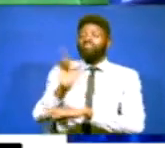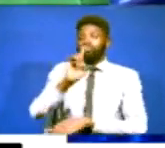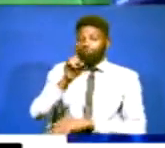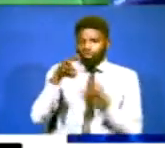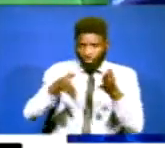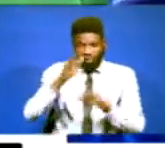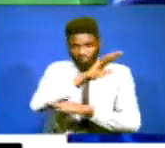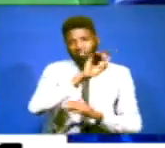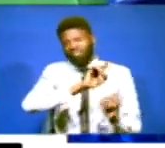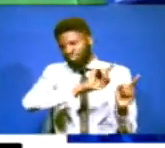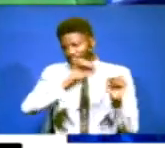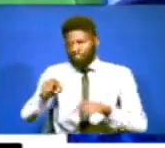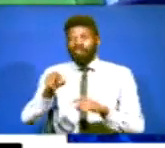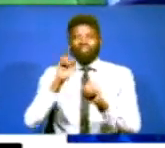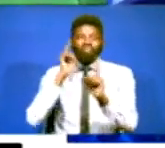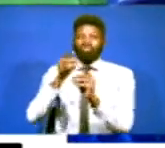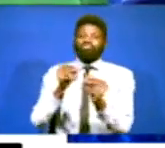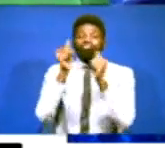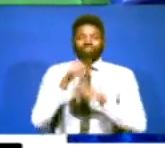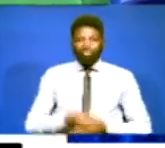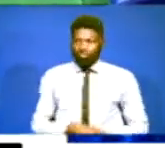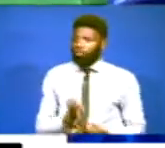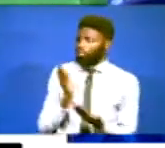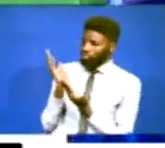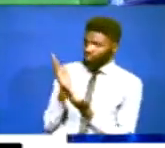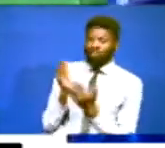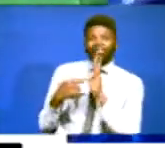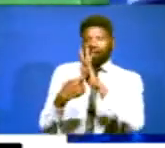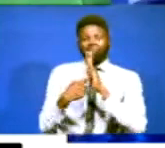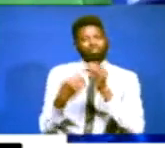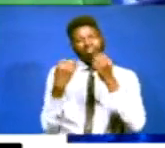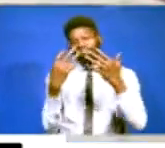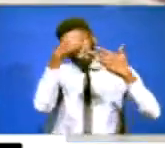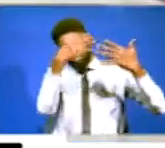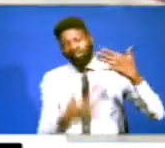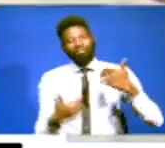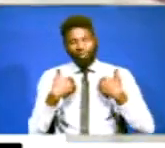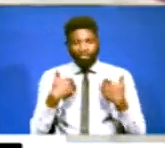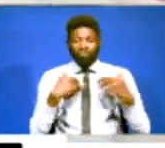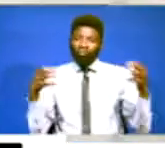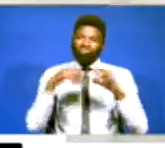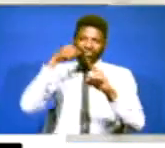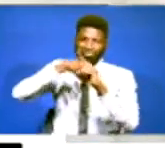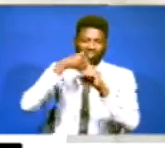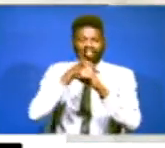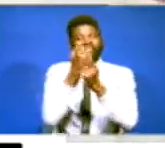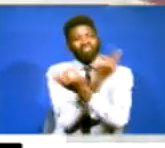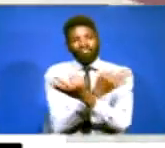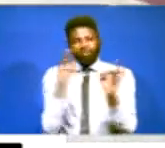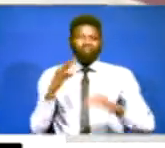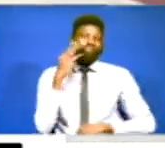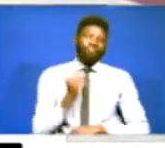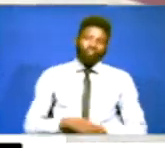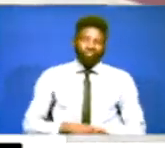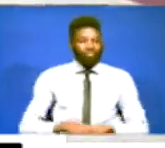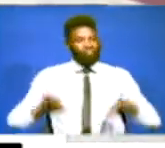many cases that face the heroes of our freedom struggle. Deputy President Rigathi Gachagua,